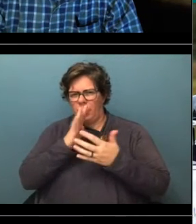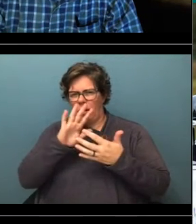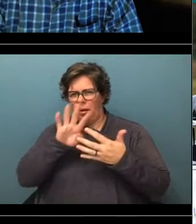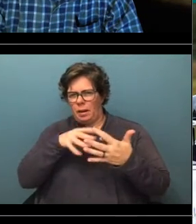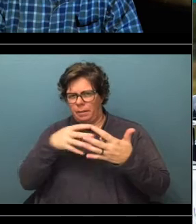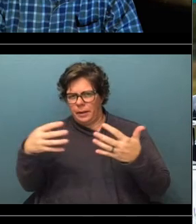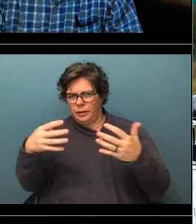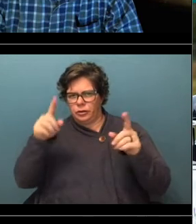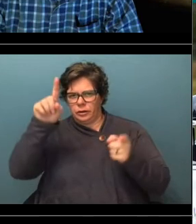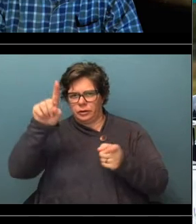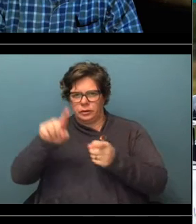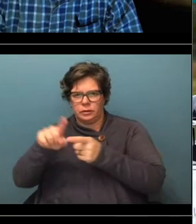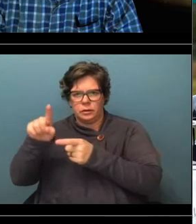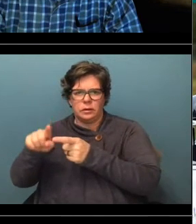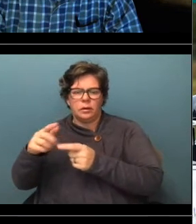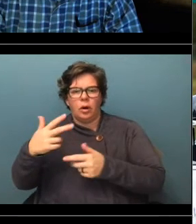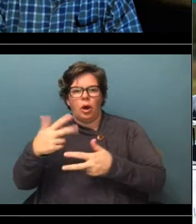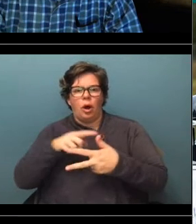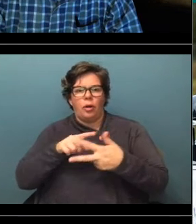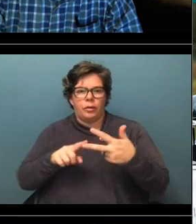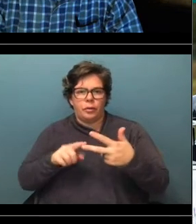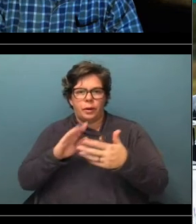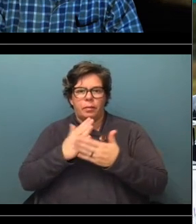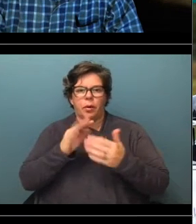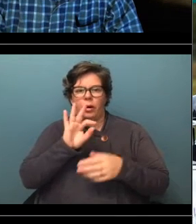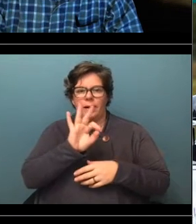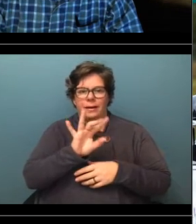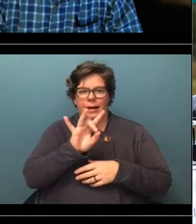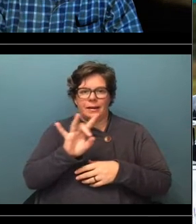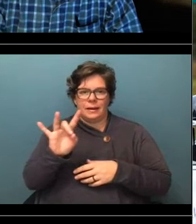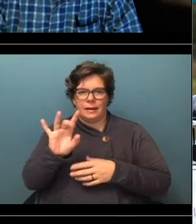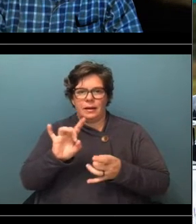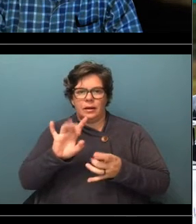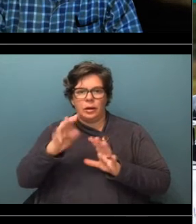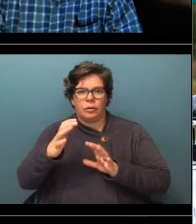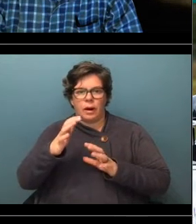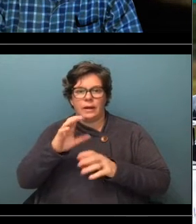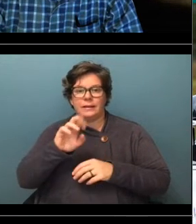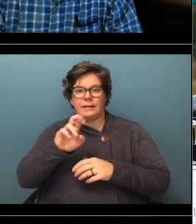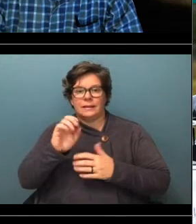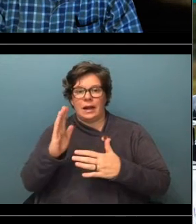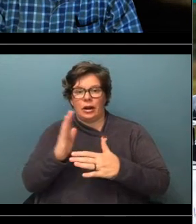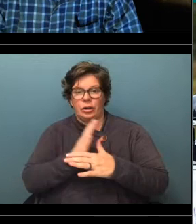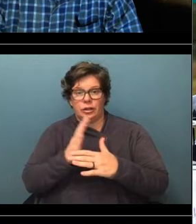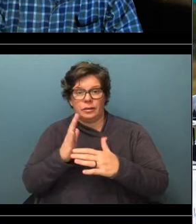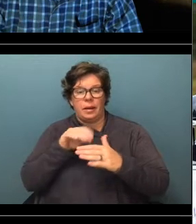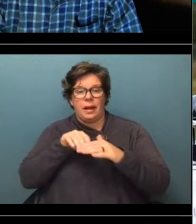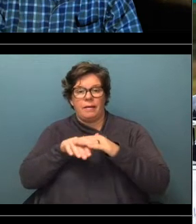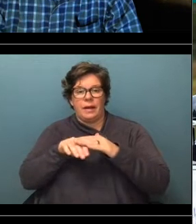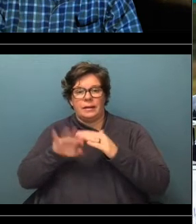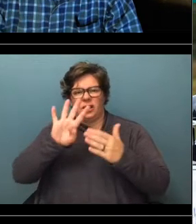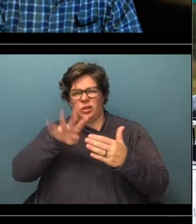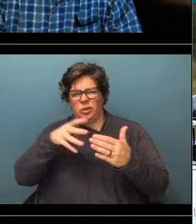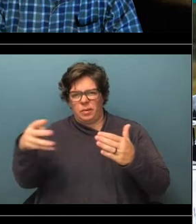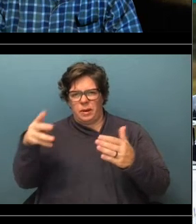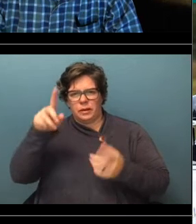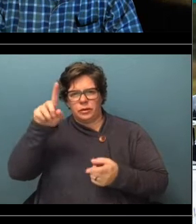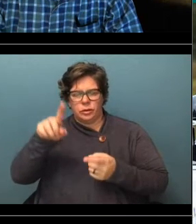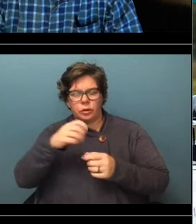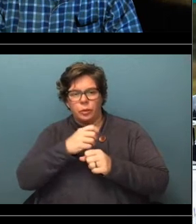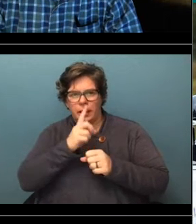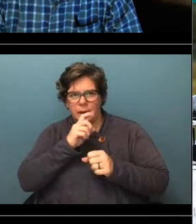so all three aspects of the 988 crisis care continuum have access to this matrix. So we can